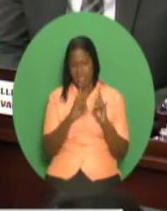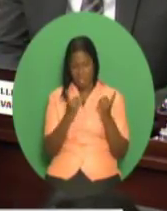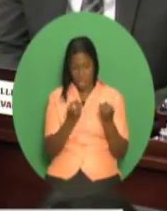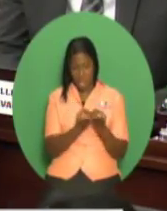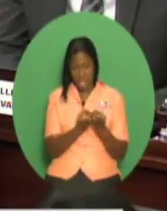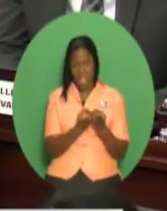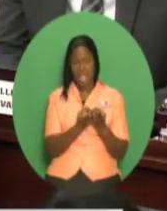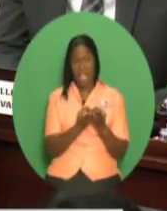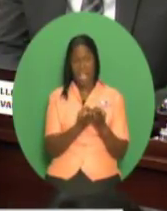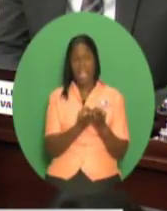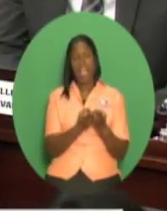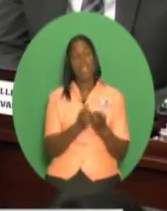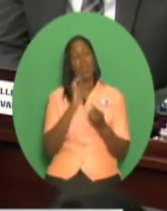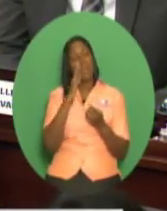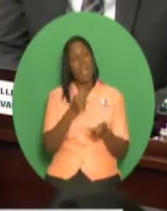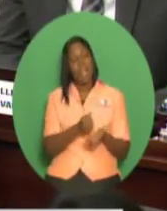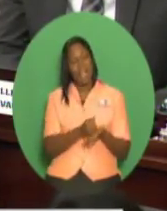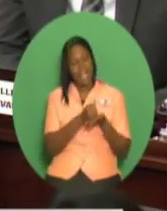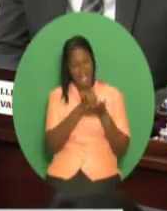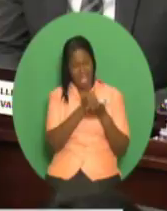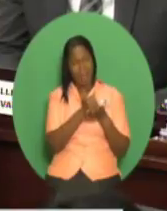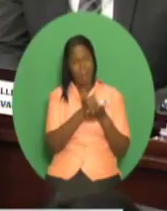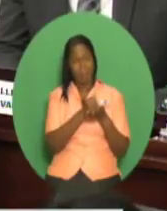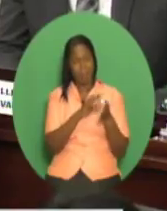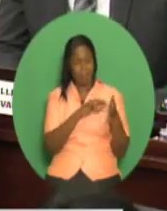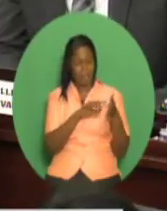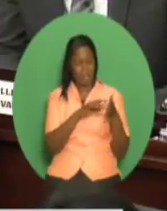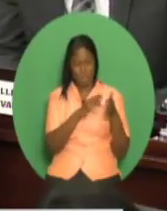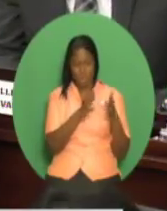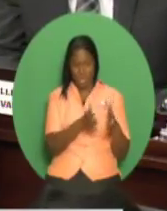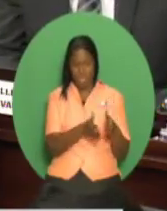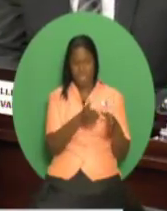of the shortfalls that some of these students might be experiencing.